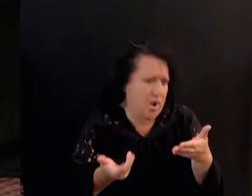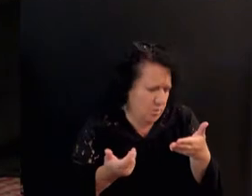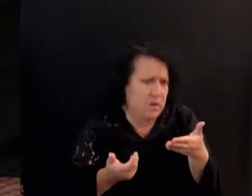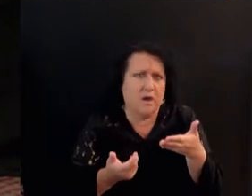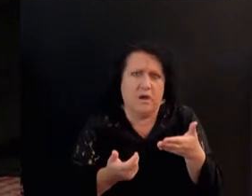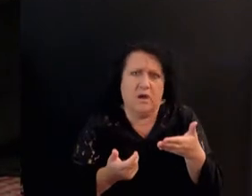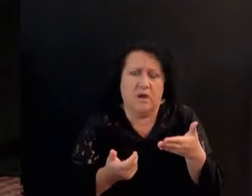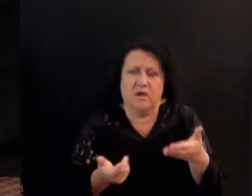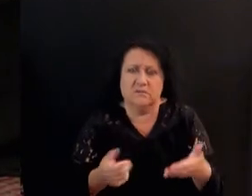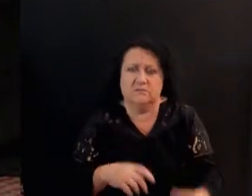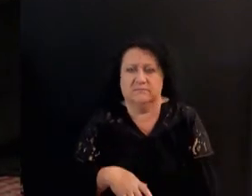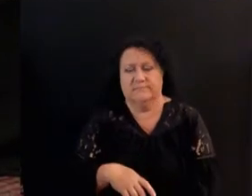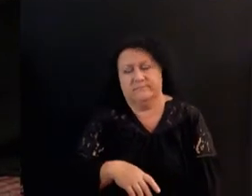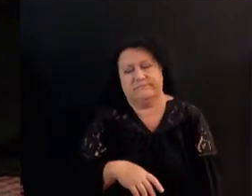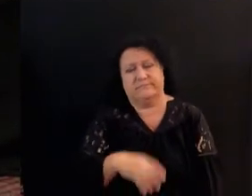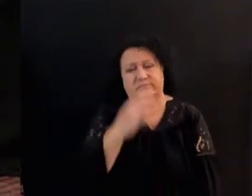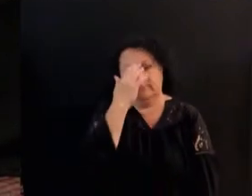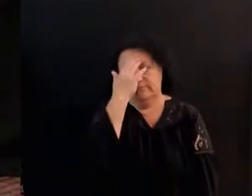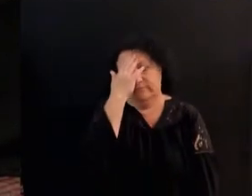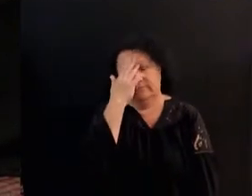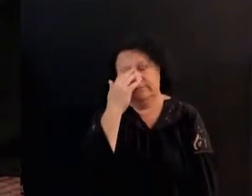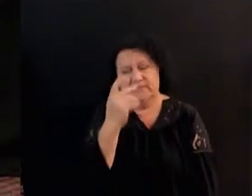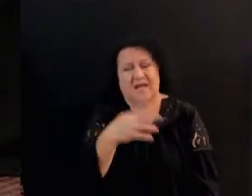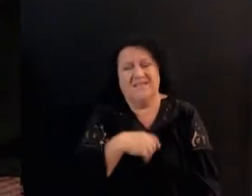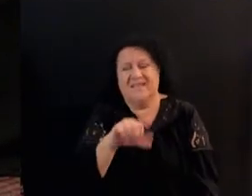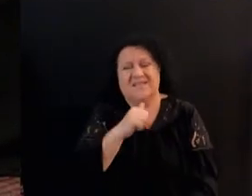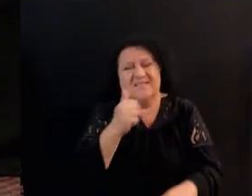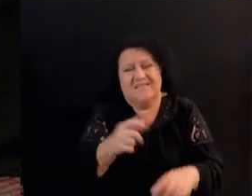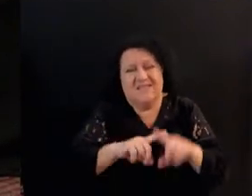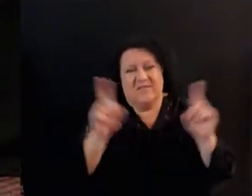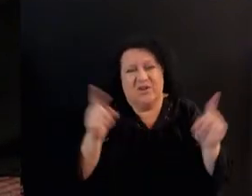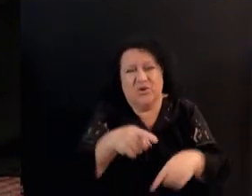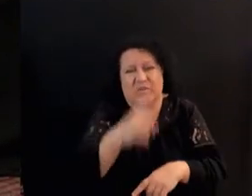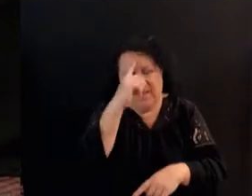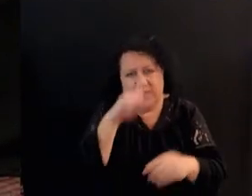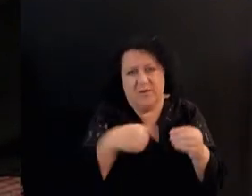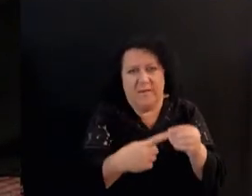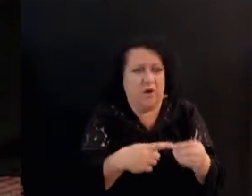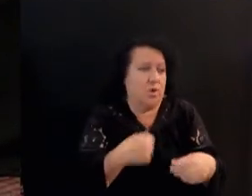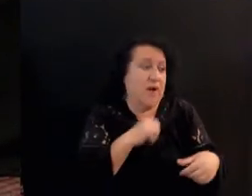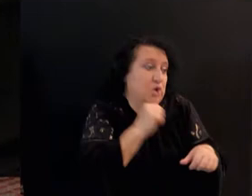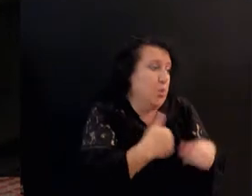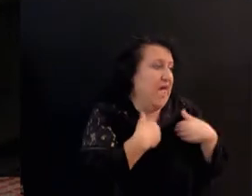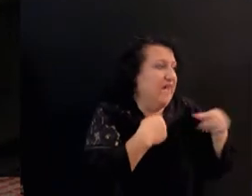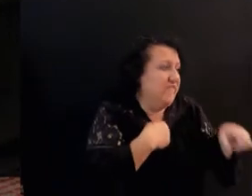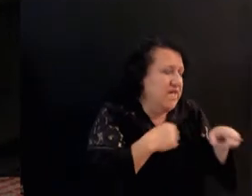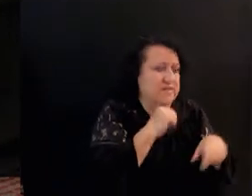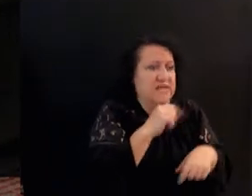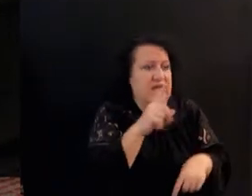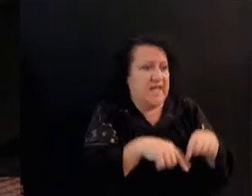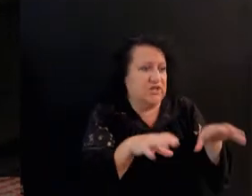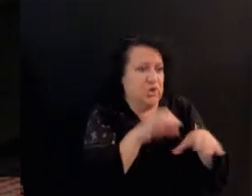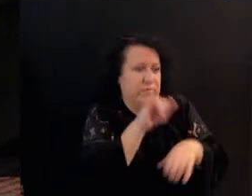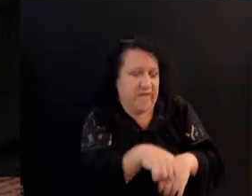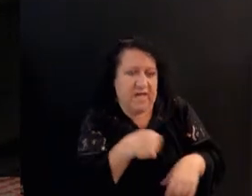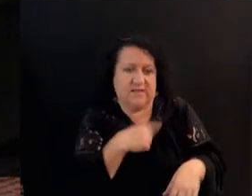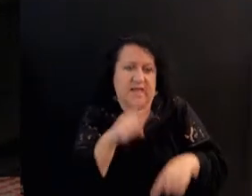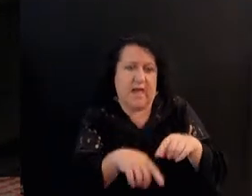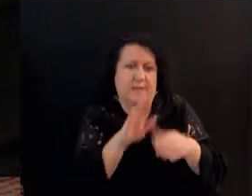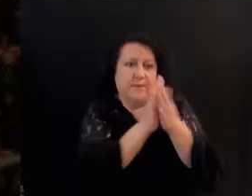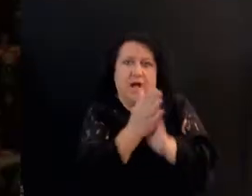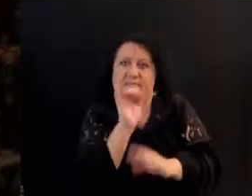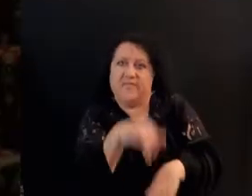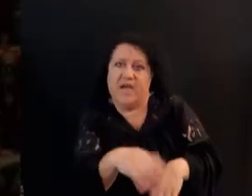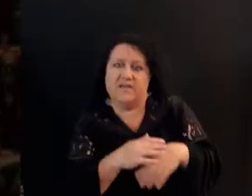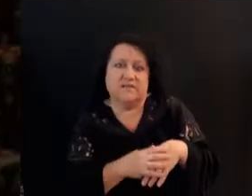about and focusing upon all these other things that supposedly you don't have, can't do, can't be. It's the same